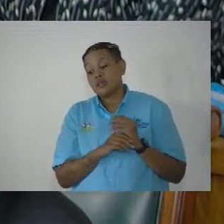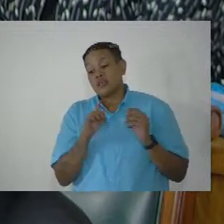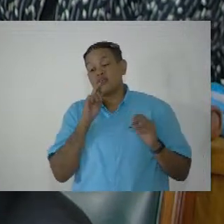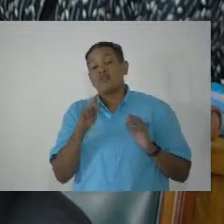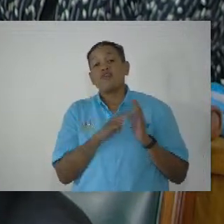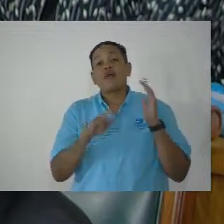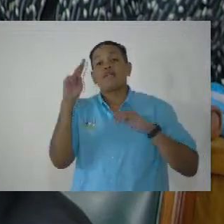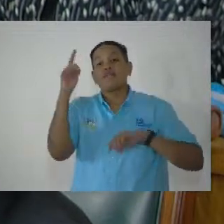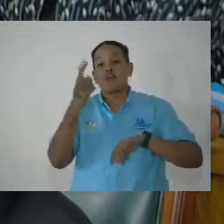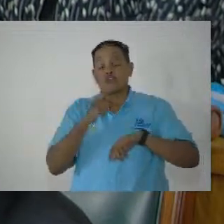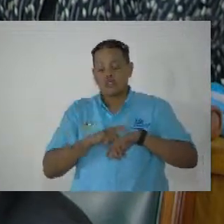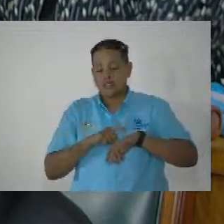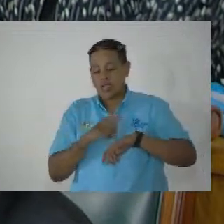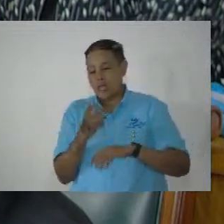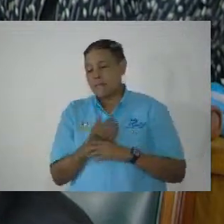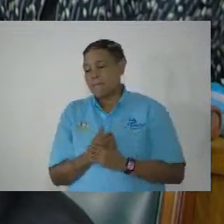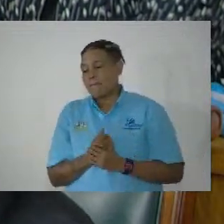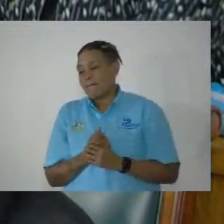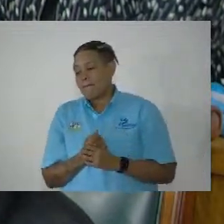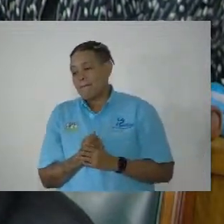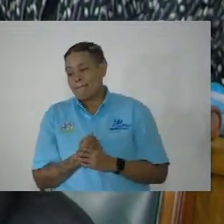read a first time.